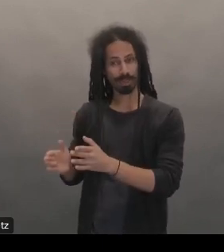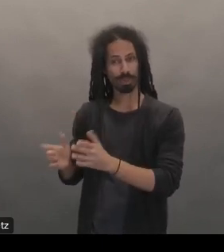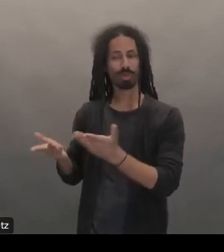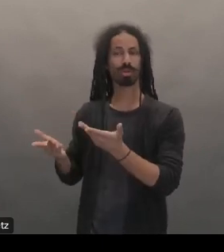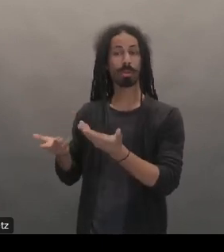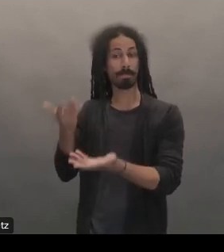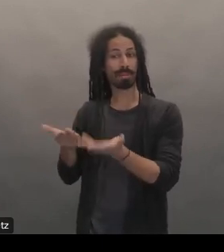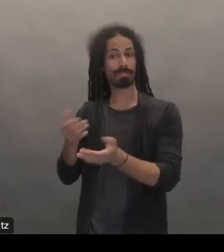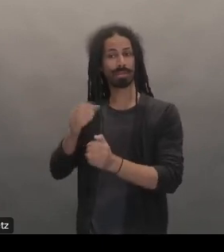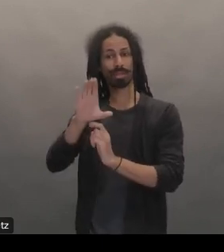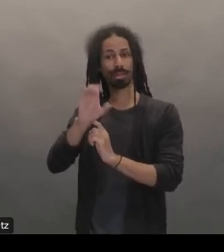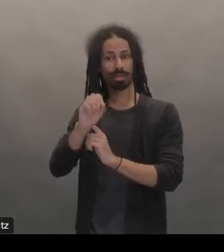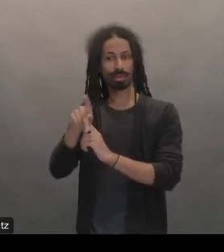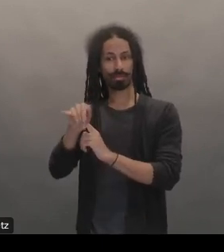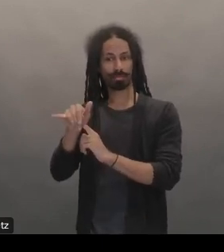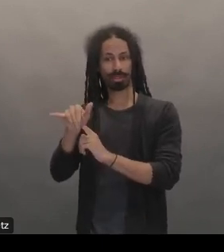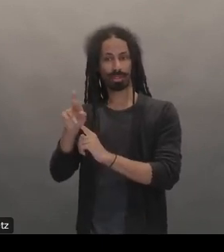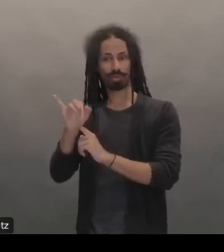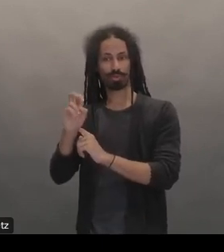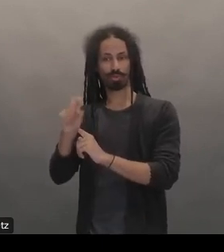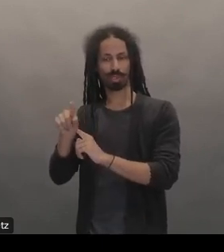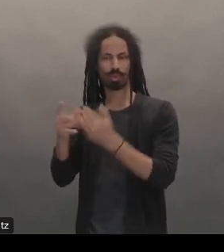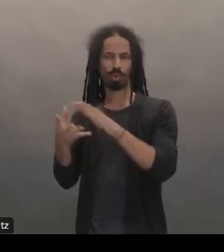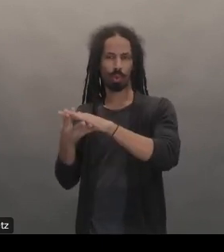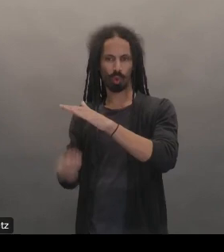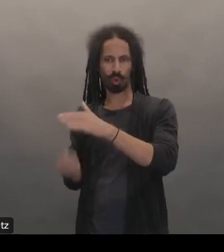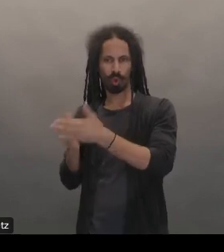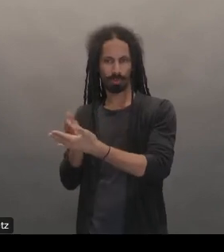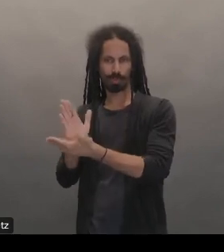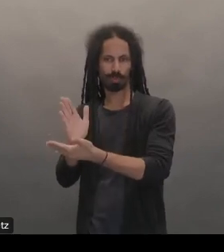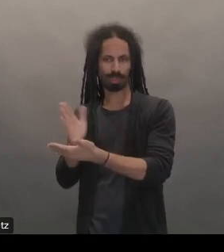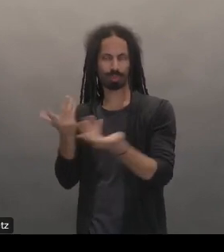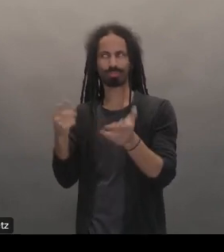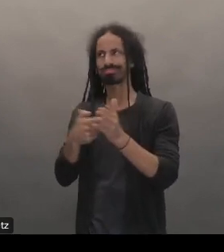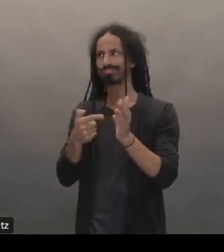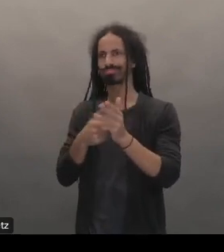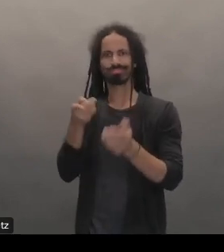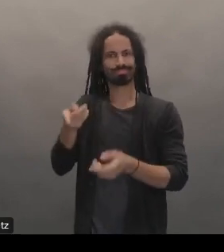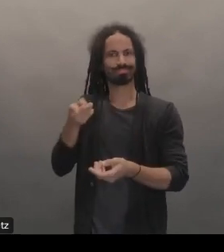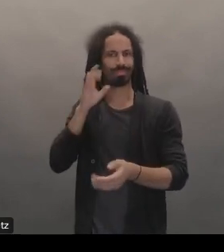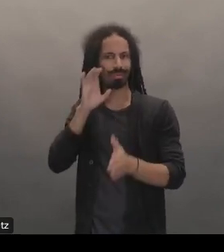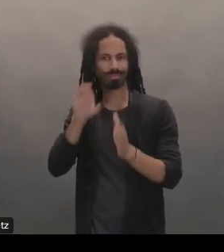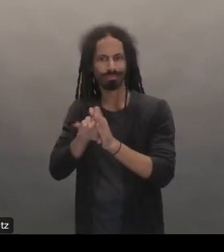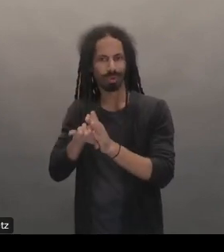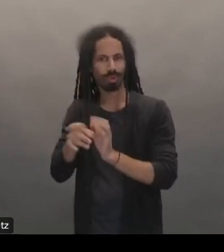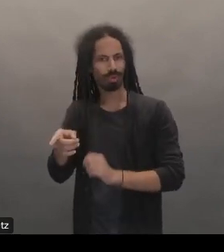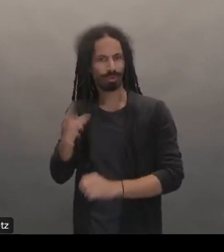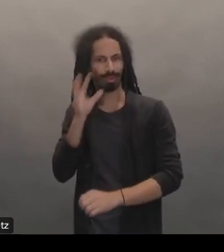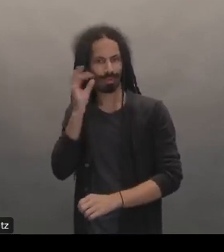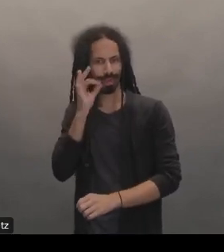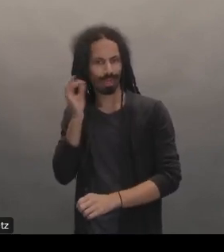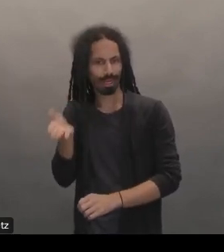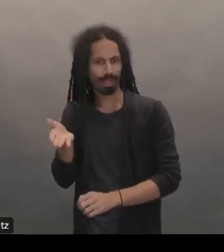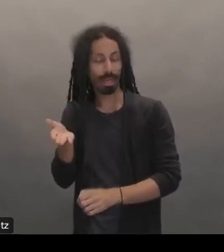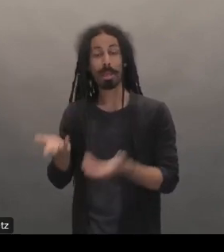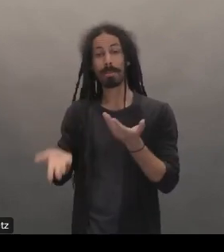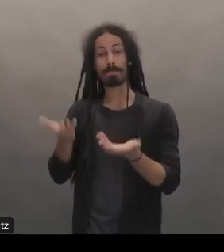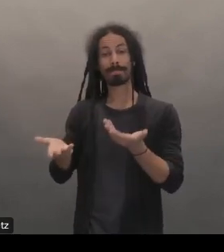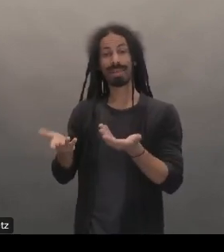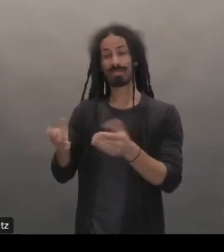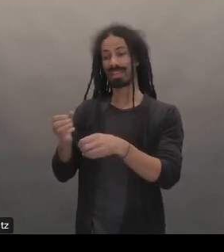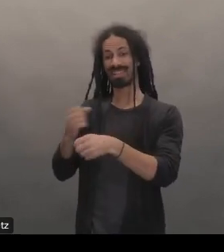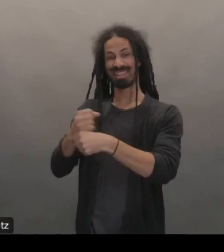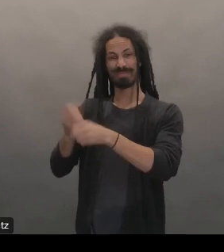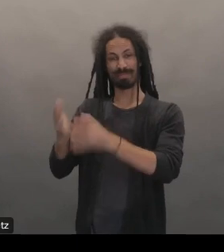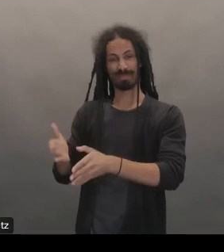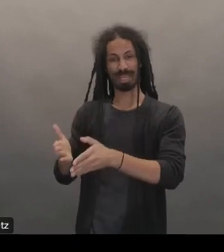it, right? So they may have, for example, this cat. The owner may have copyrighted this image. So what do?